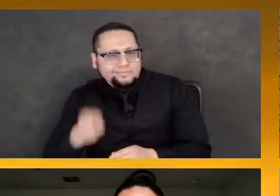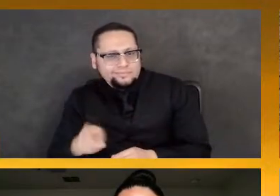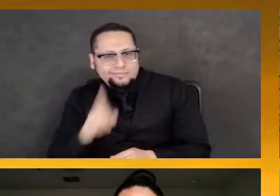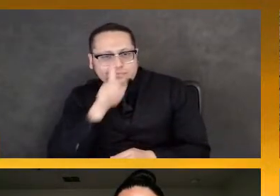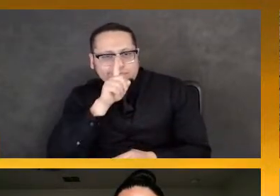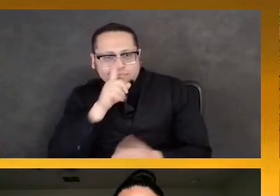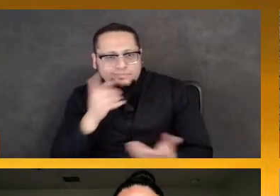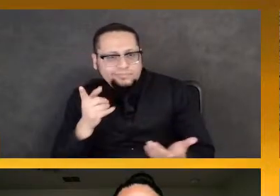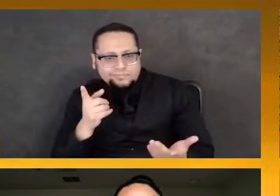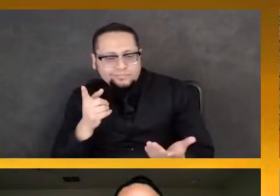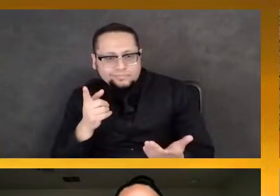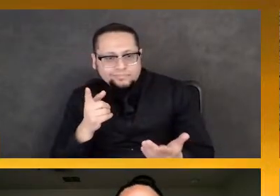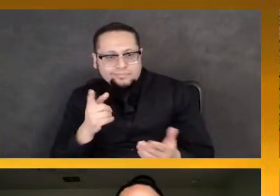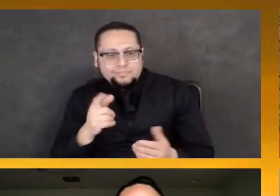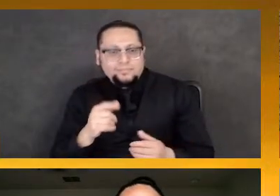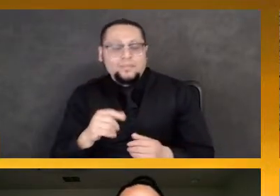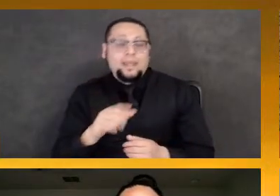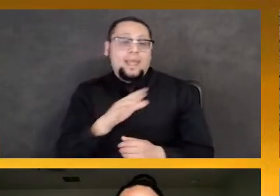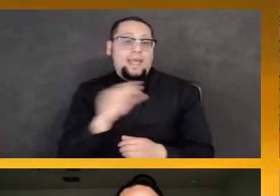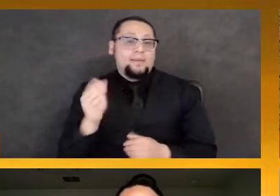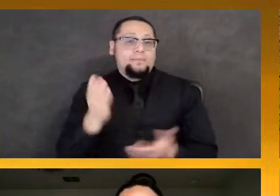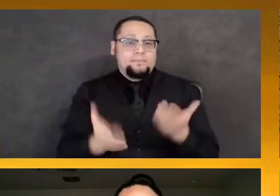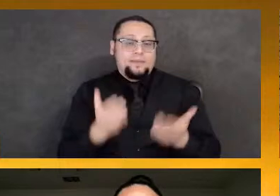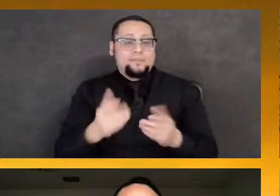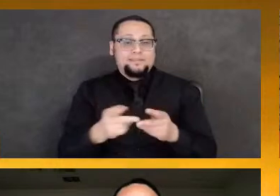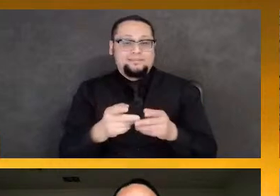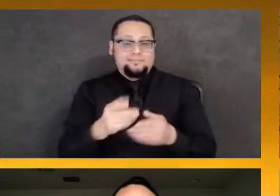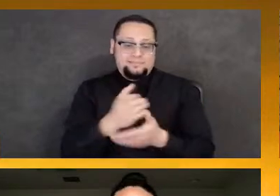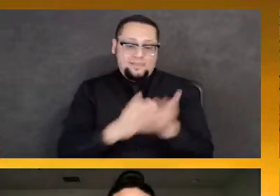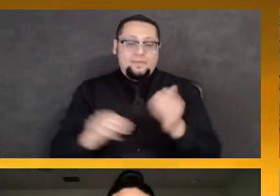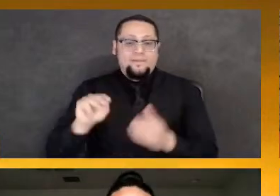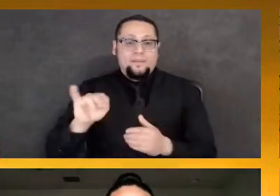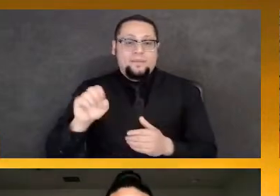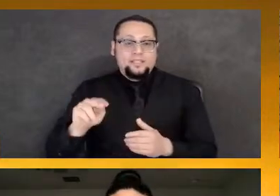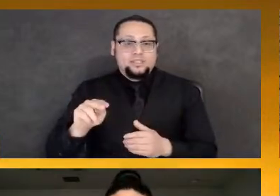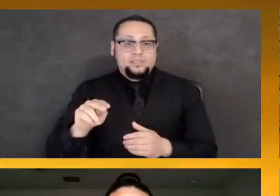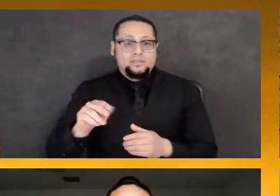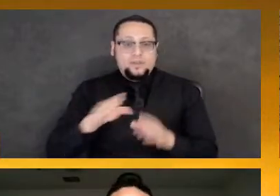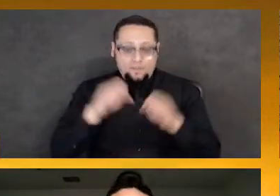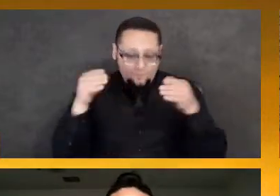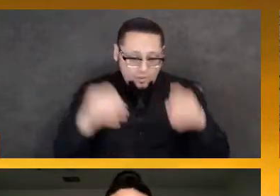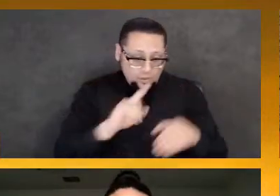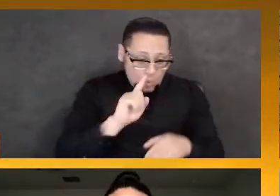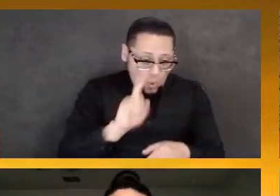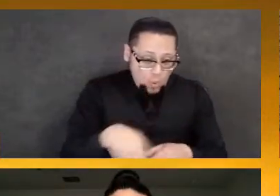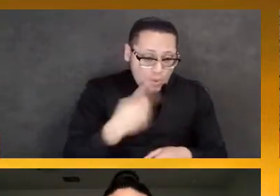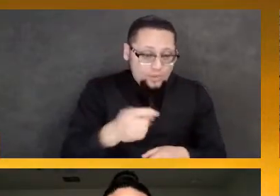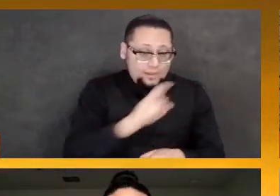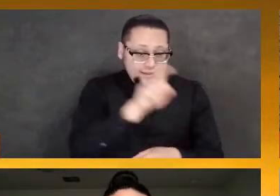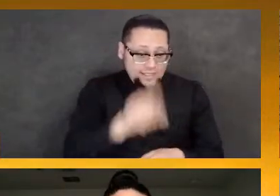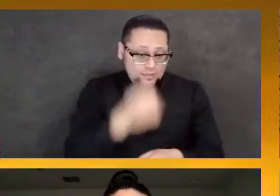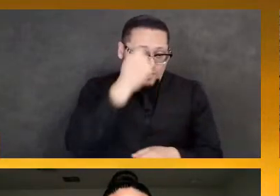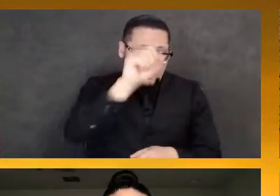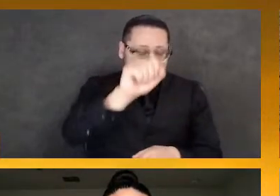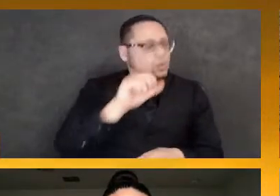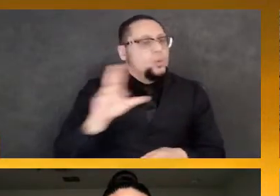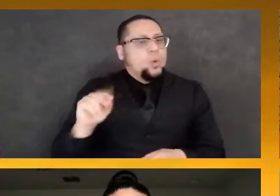not focus on the revolution so much and focus more on the thousands and thousands of years worth of history that was already here.